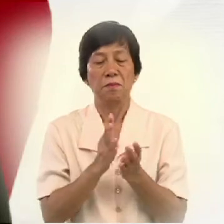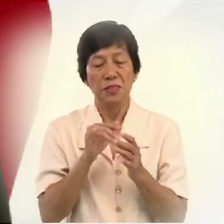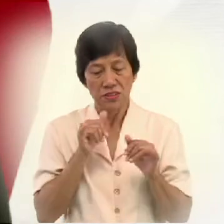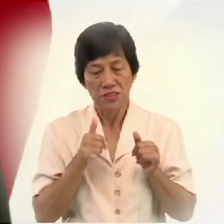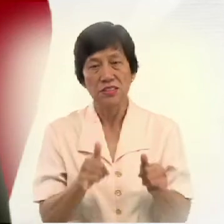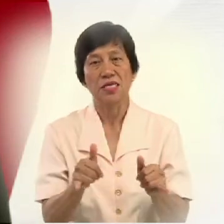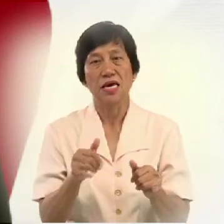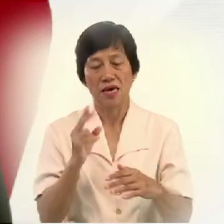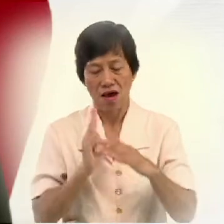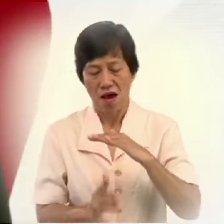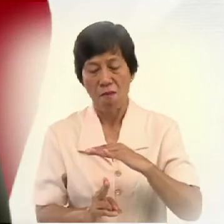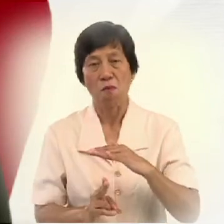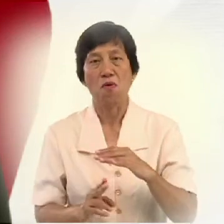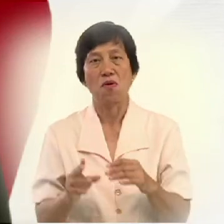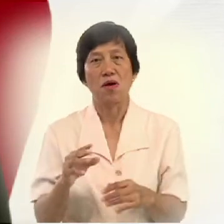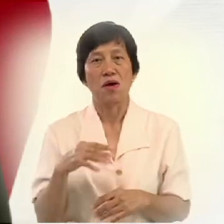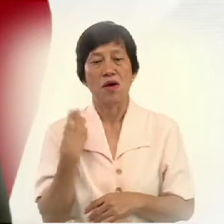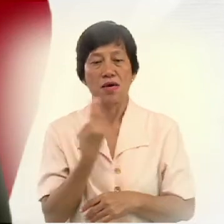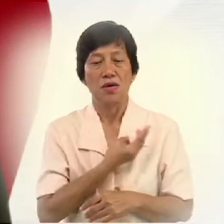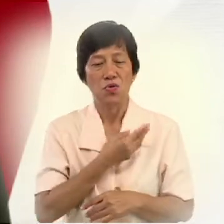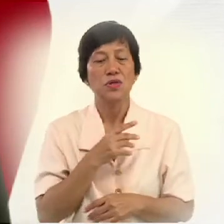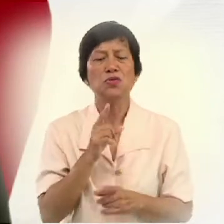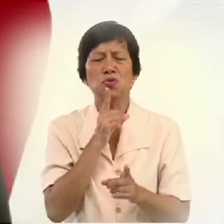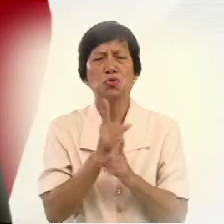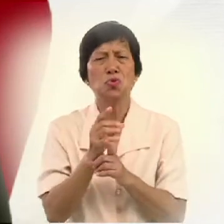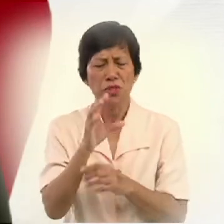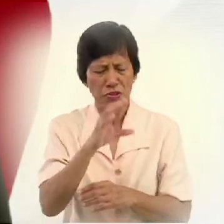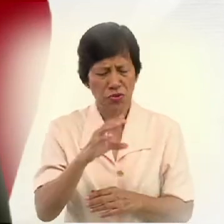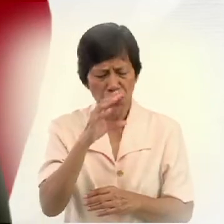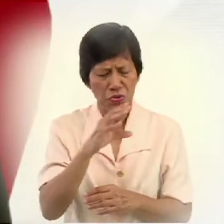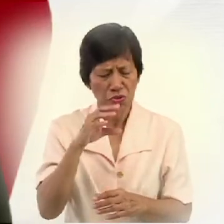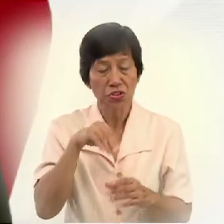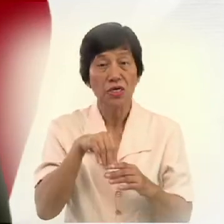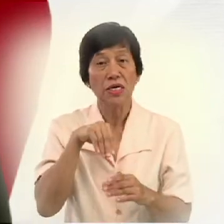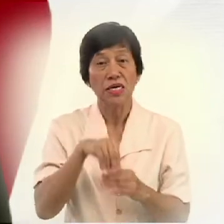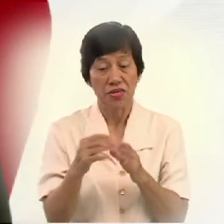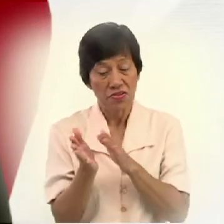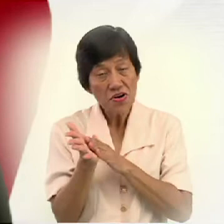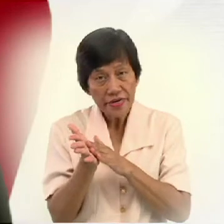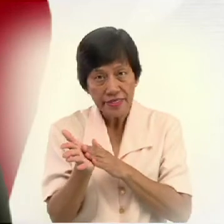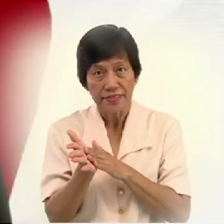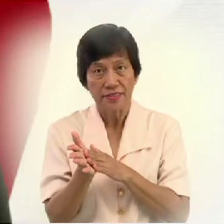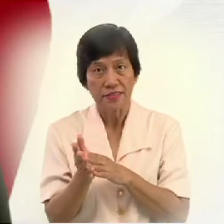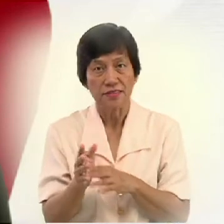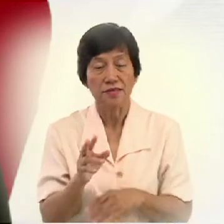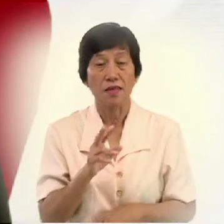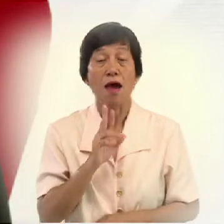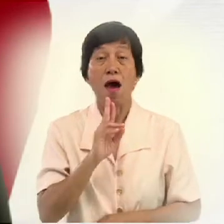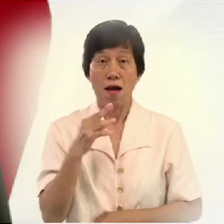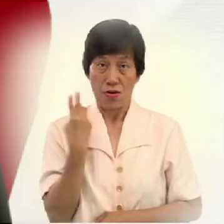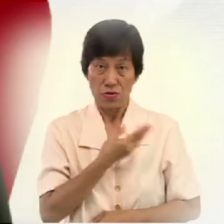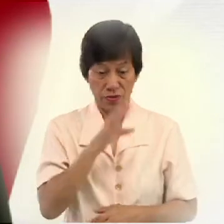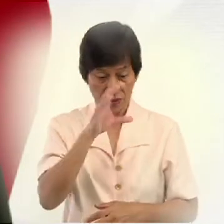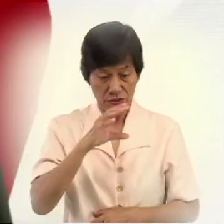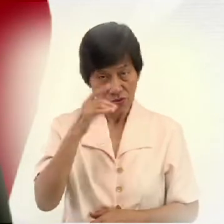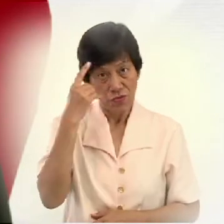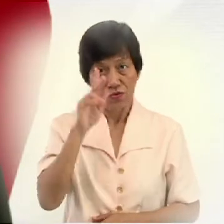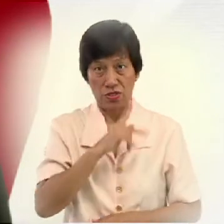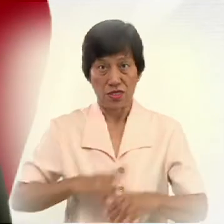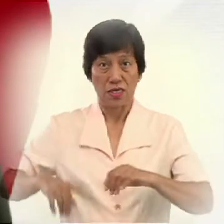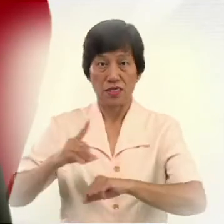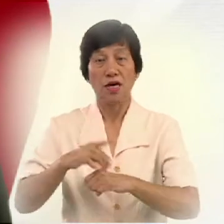humble and we would really search in earnest. Are we searching